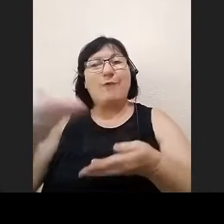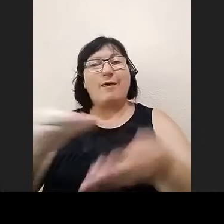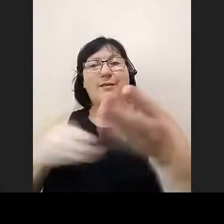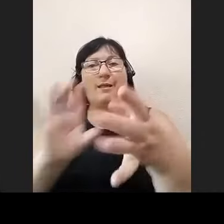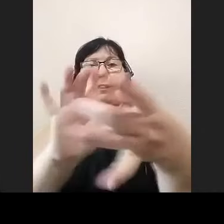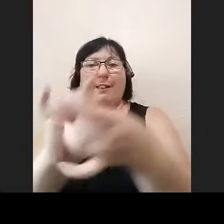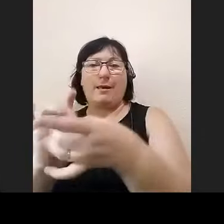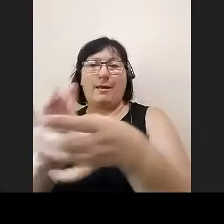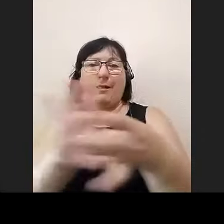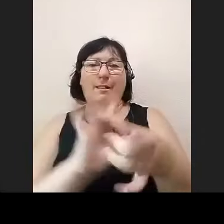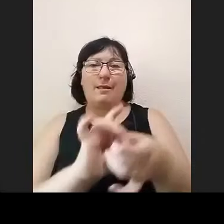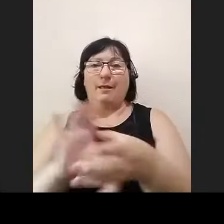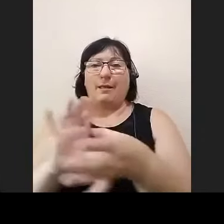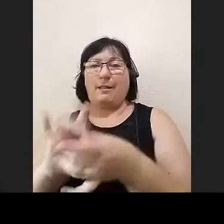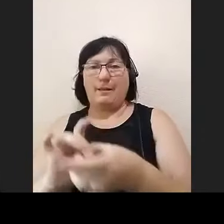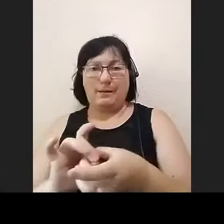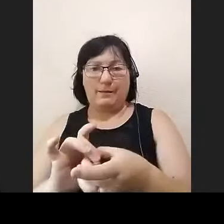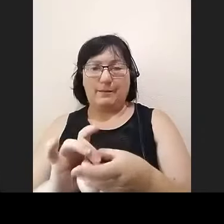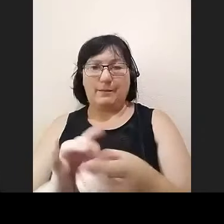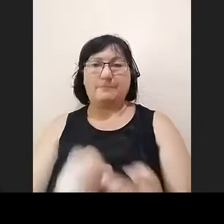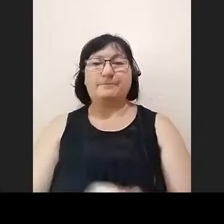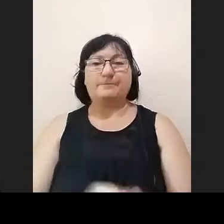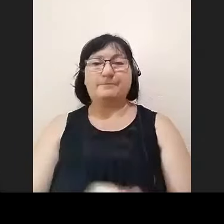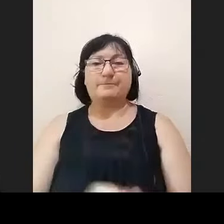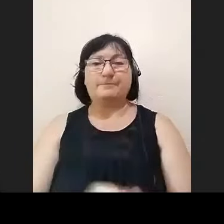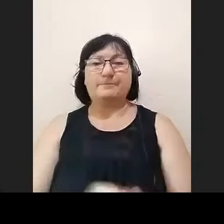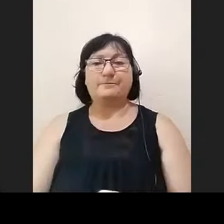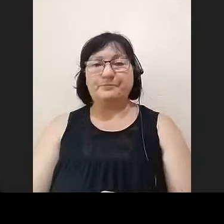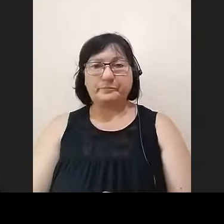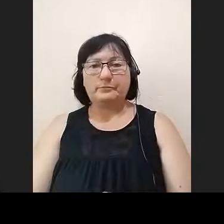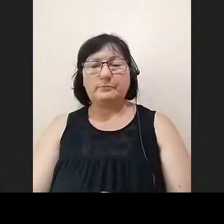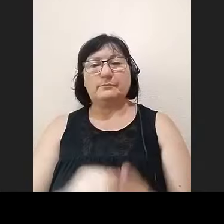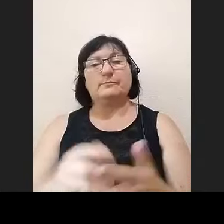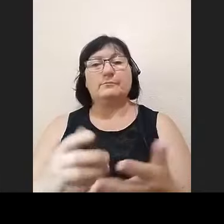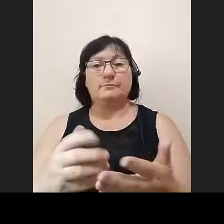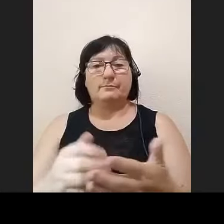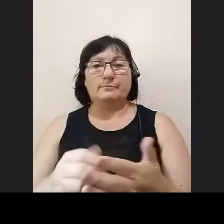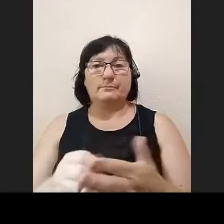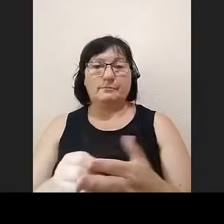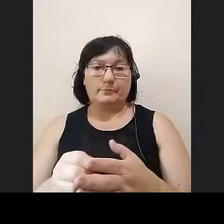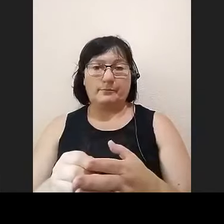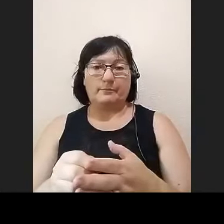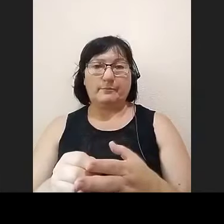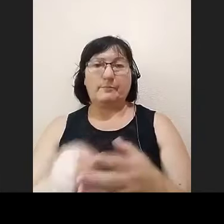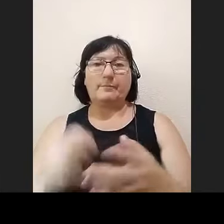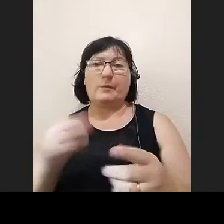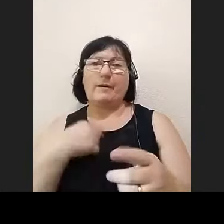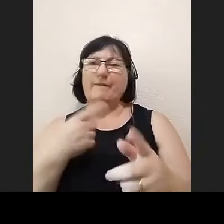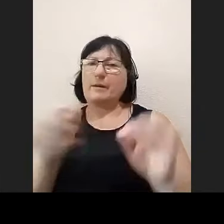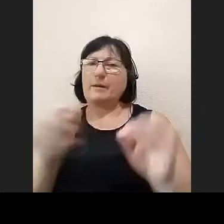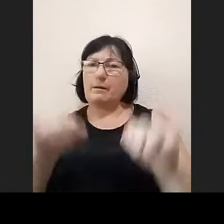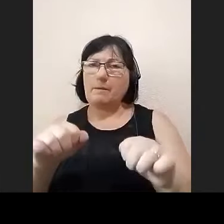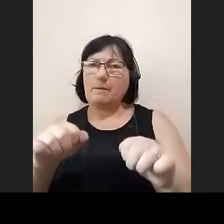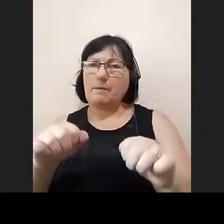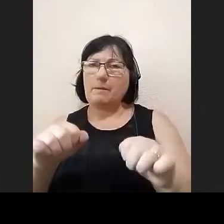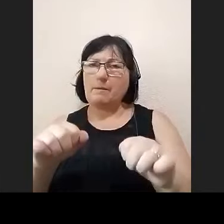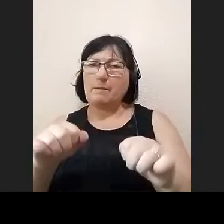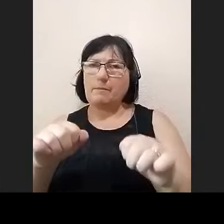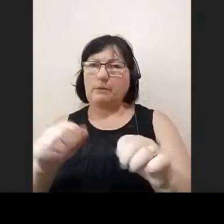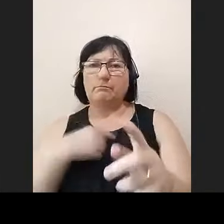flows through either bilateral agreements or the development of interagency